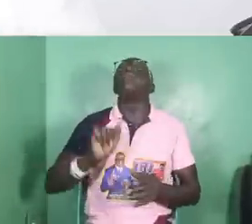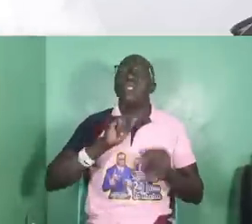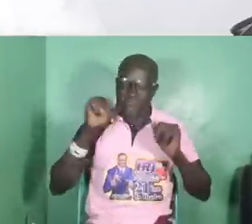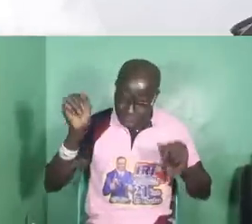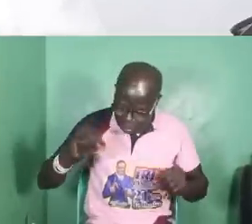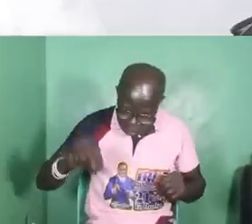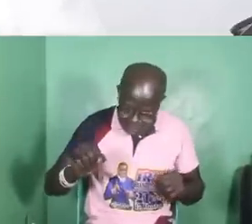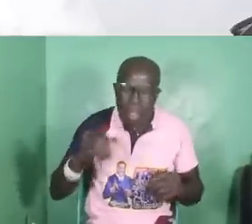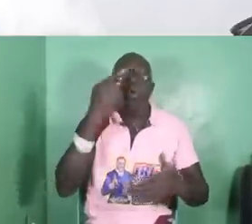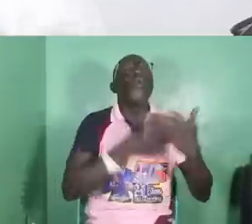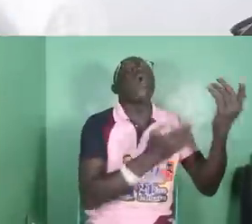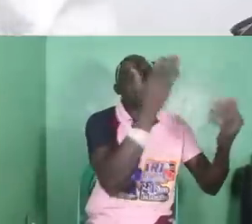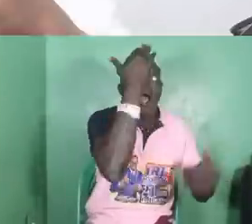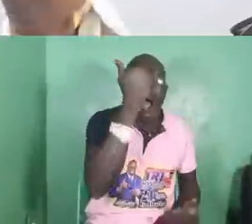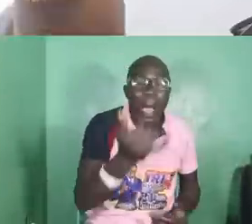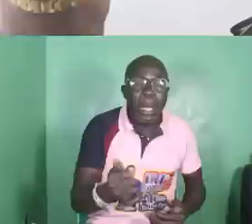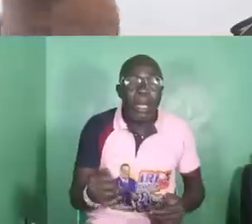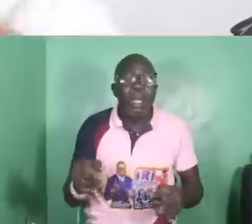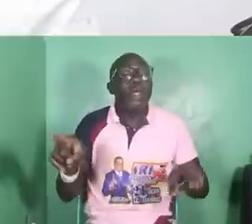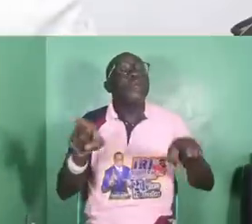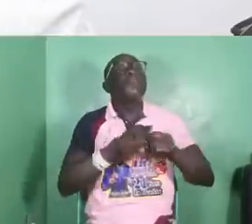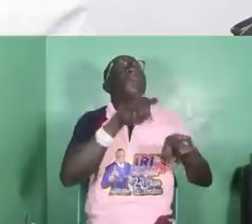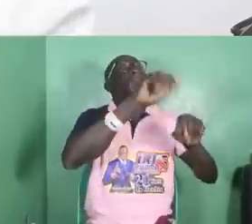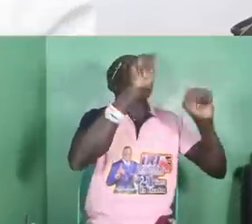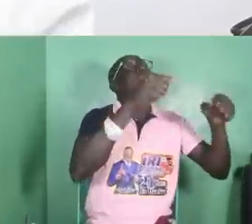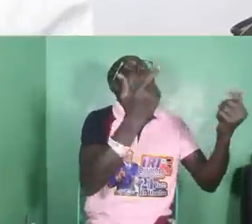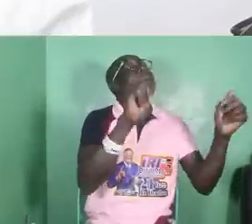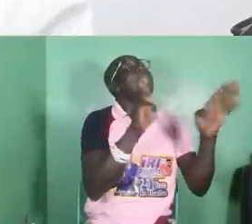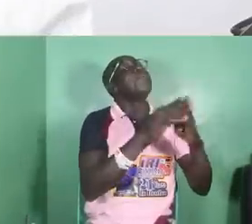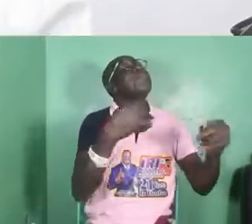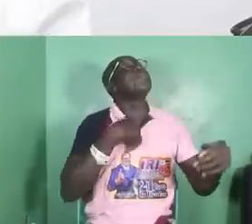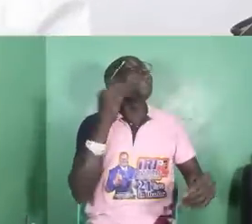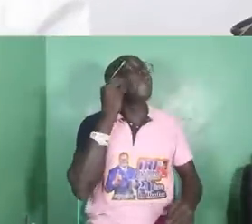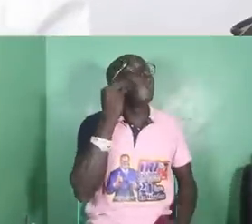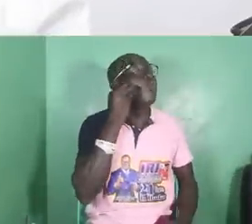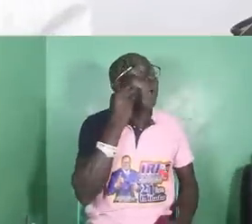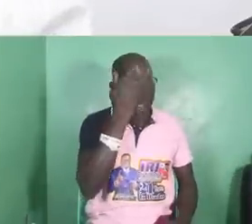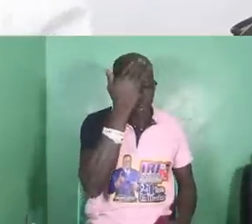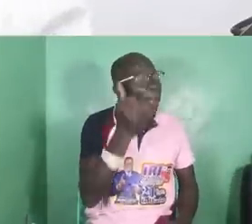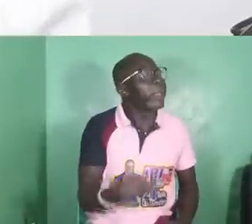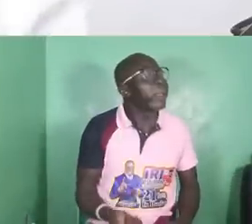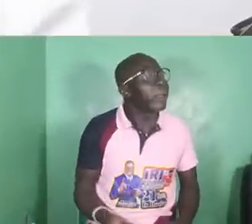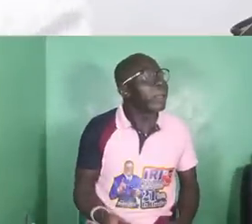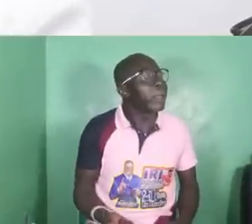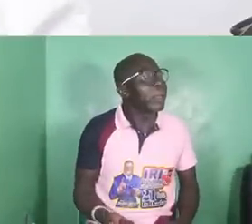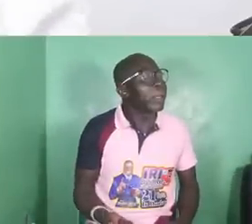I said, baby. Why? So only Waba Mille. So you can come to my home or palace. I said, why?